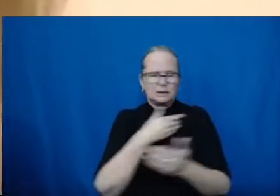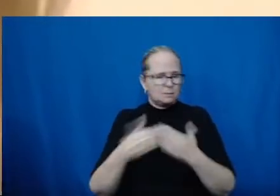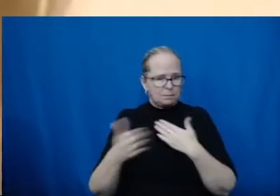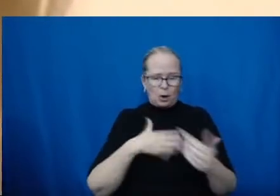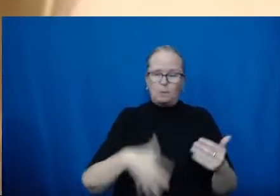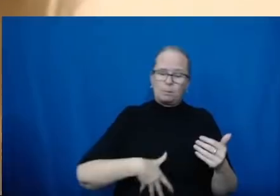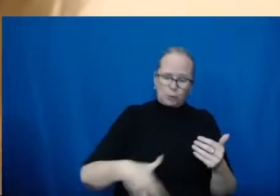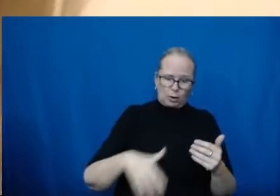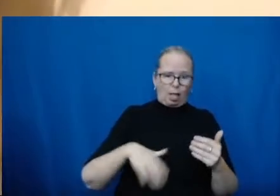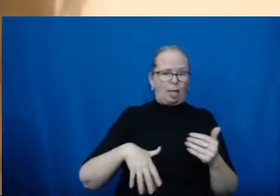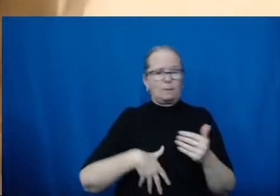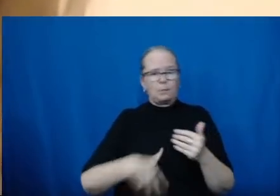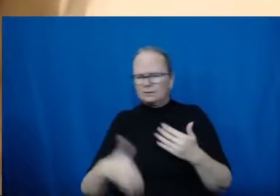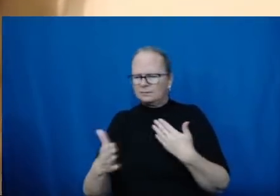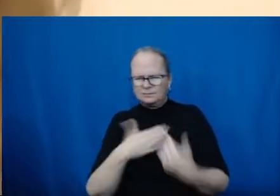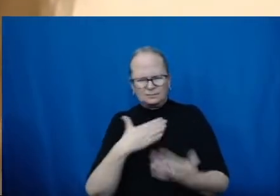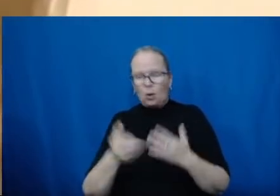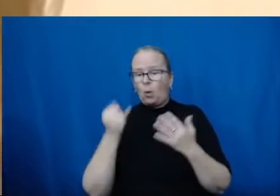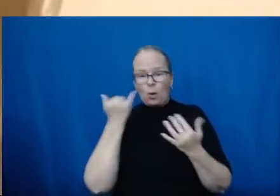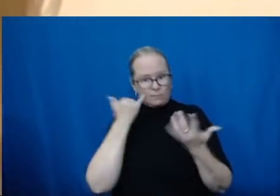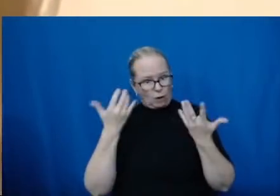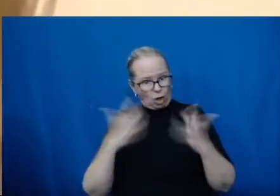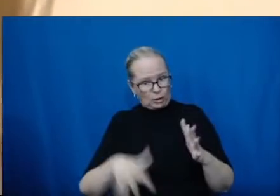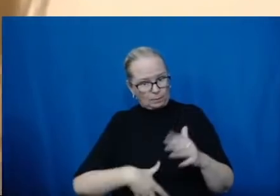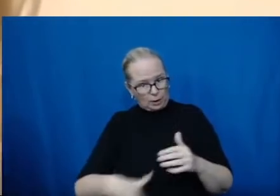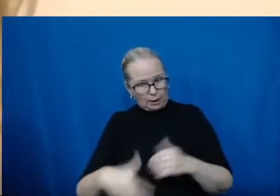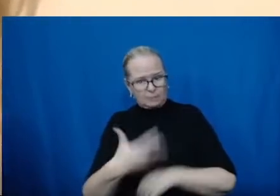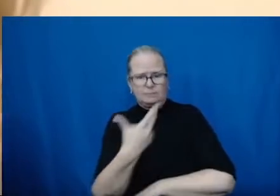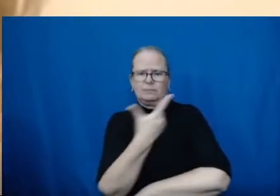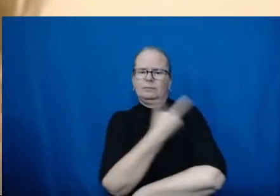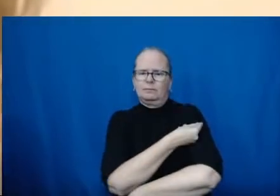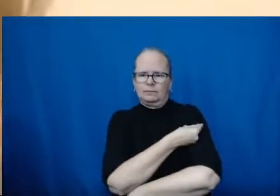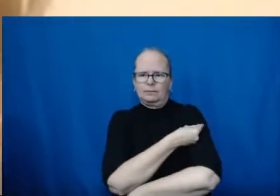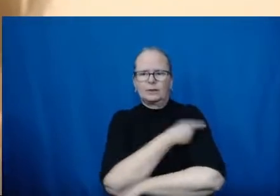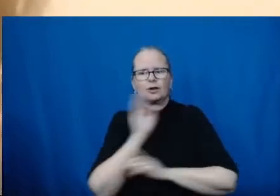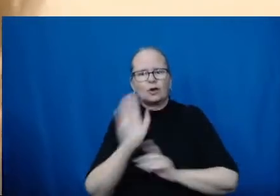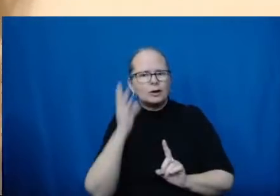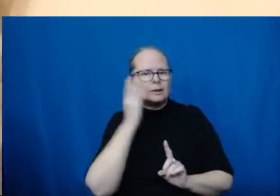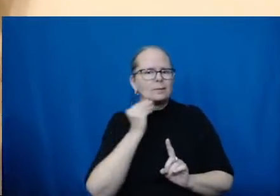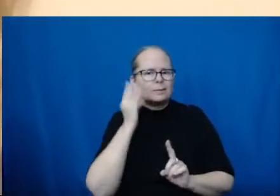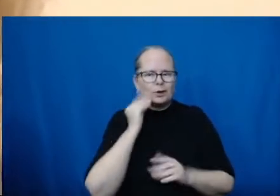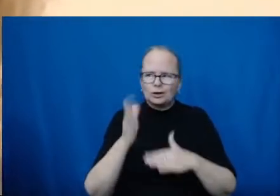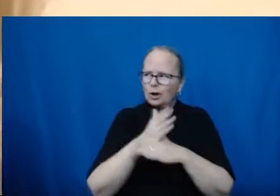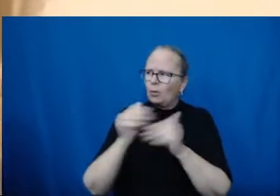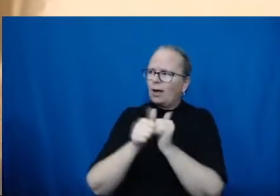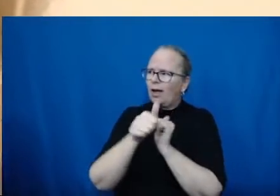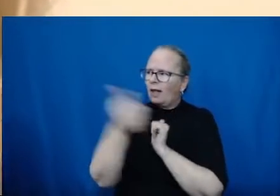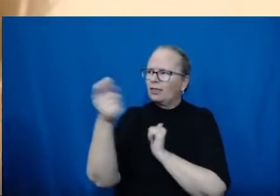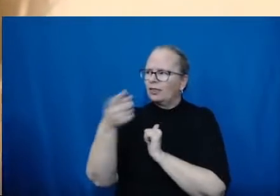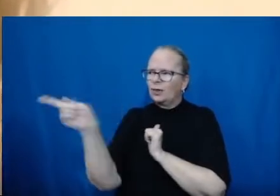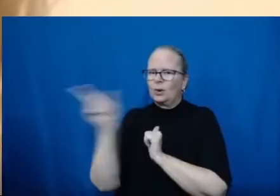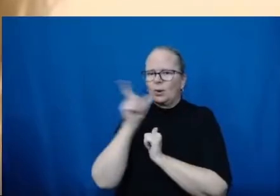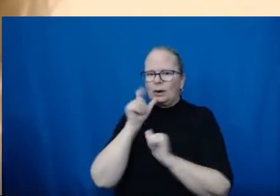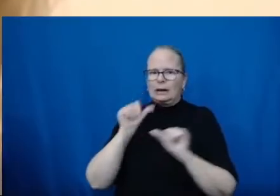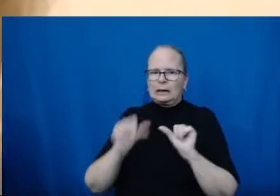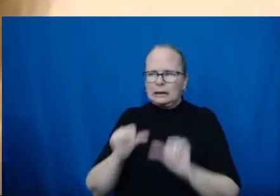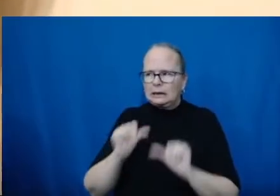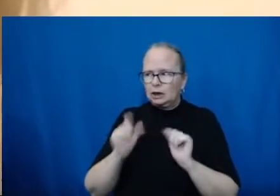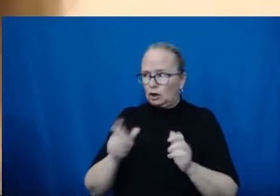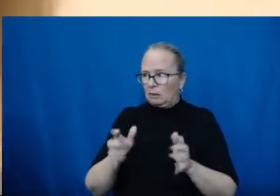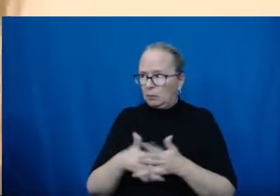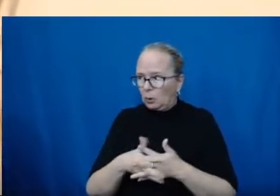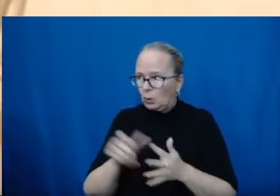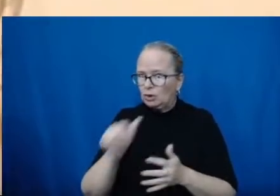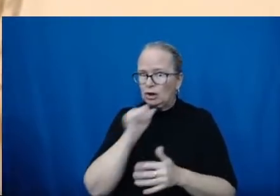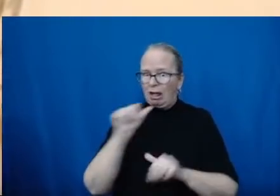hesitant, because I think there's so much about women who are scared and they're uncertain and they have questions. And,